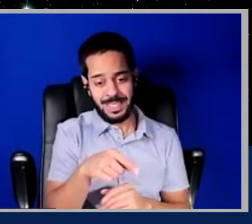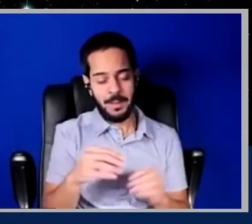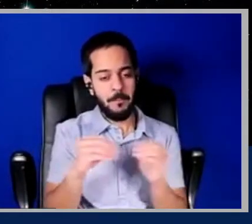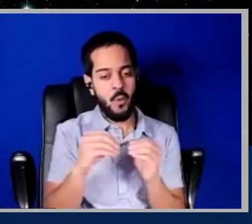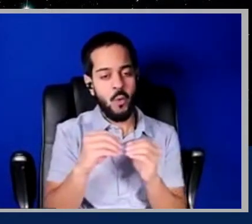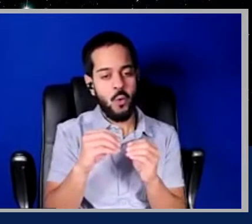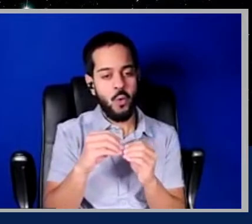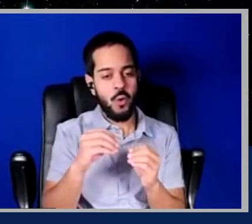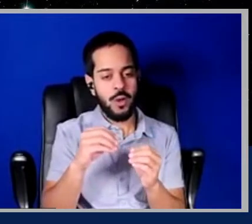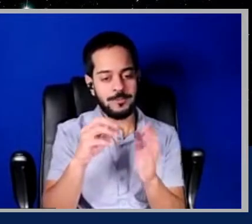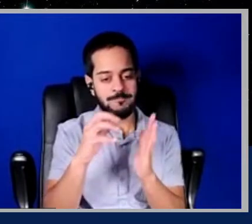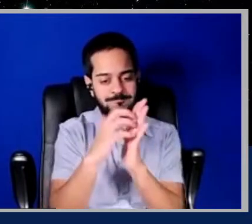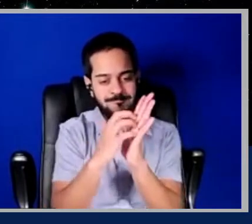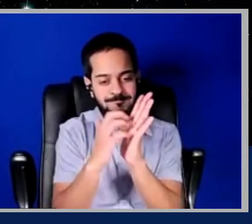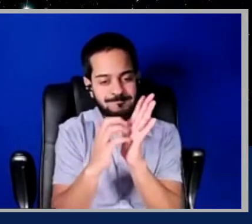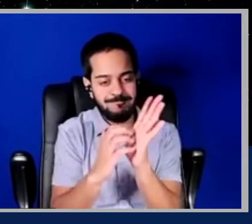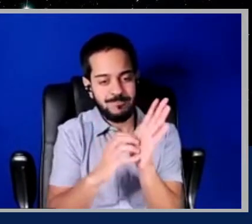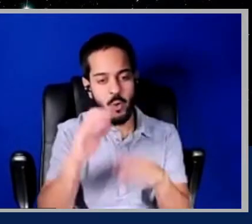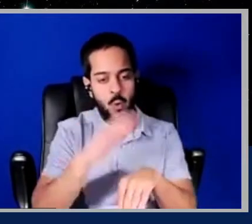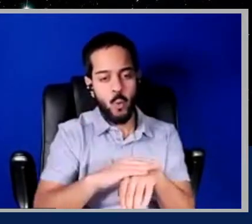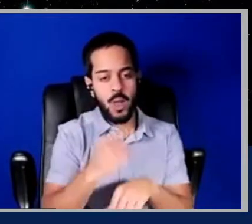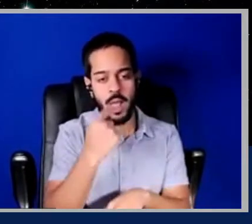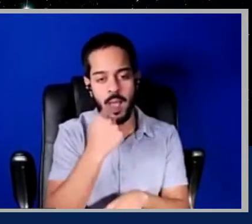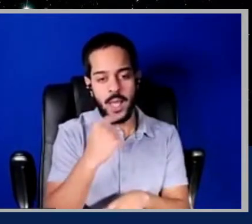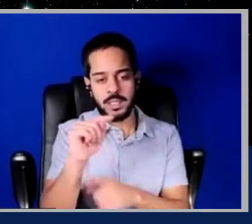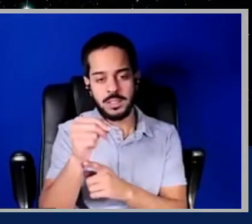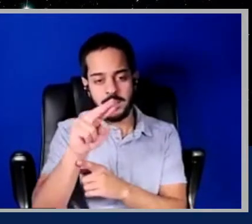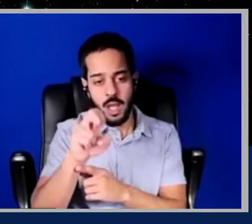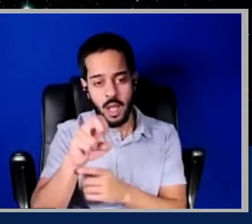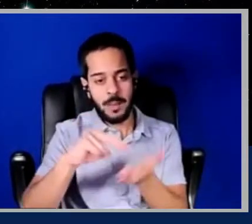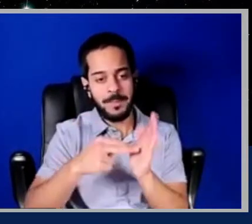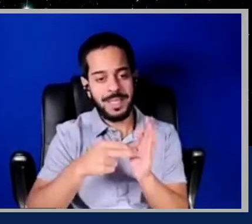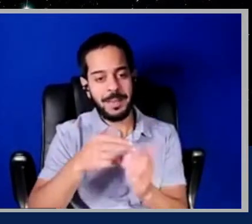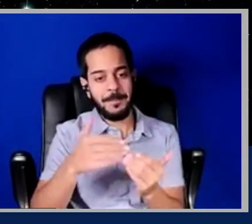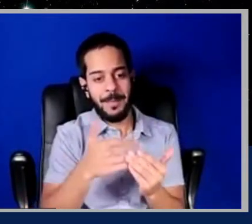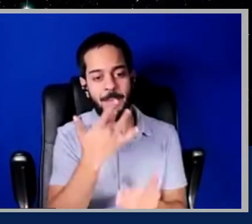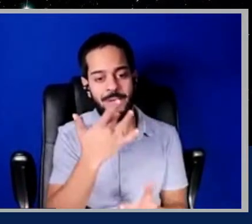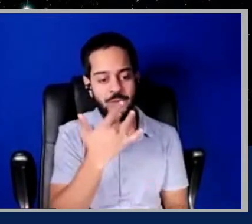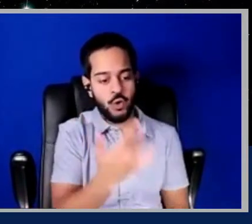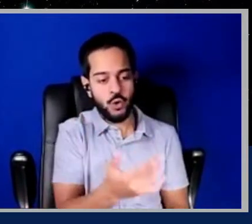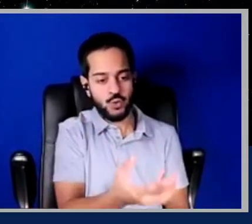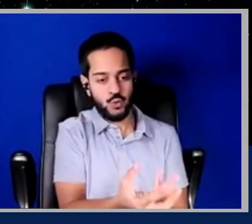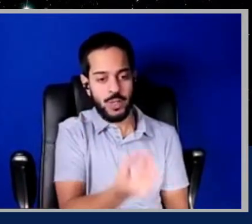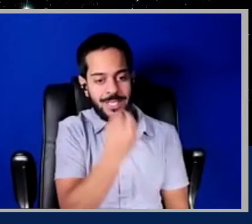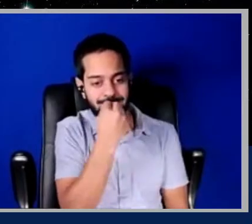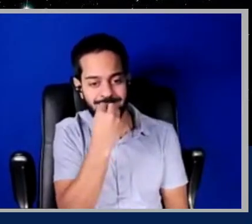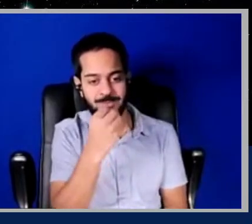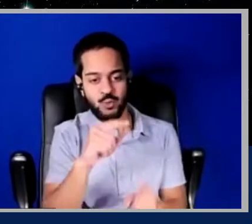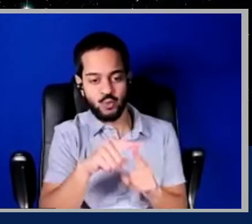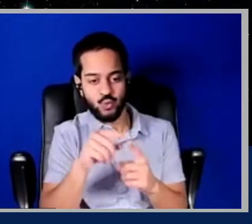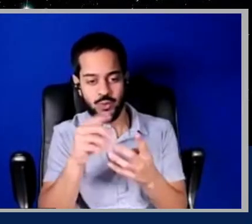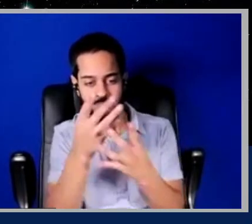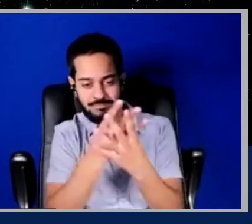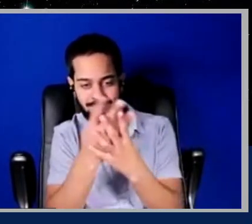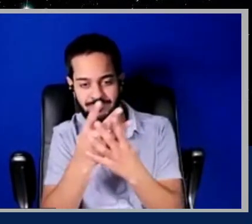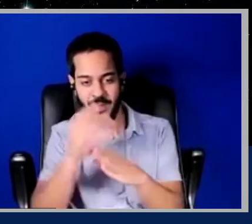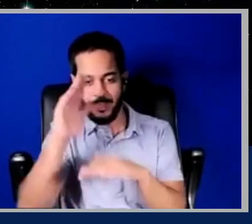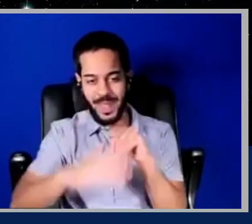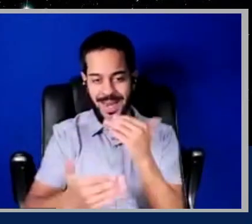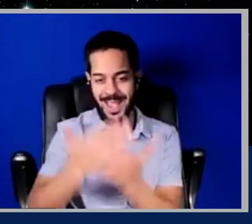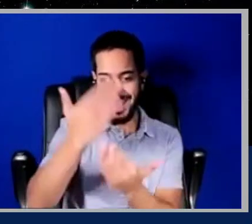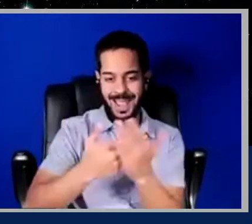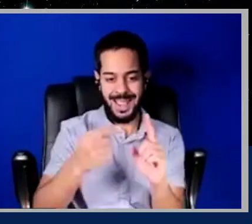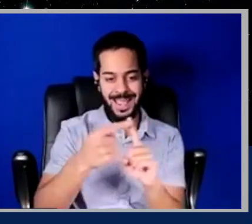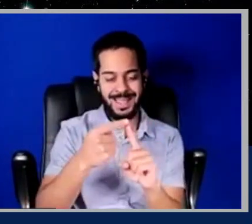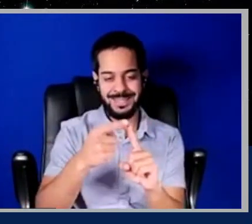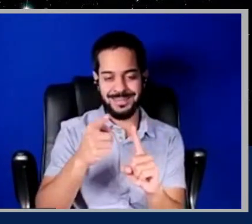tongue. So now, what if there's edible plots? I would not want like a lollipop of Tico's supernova